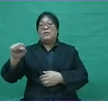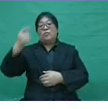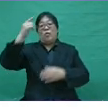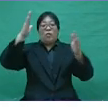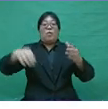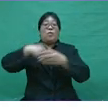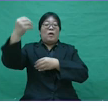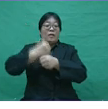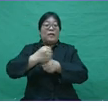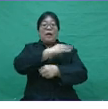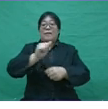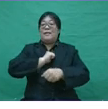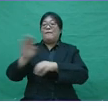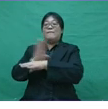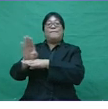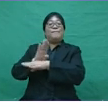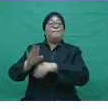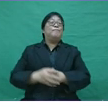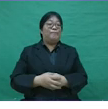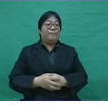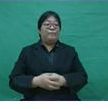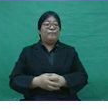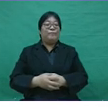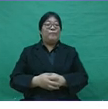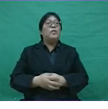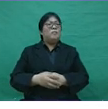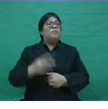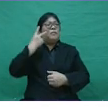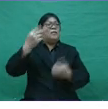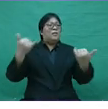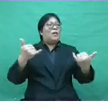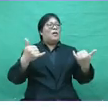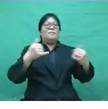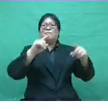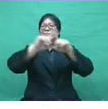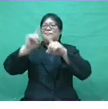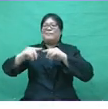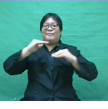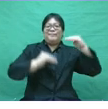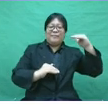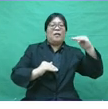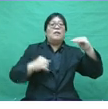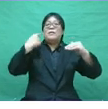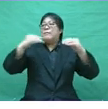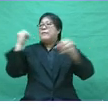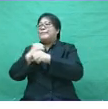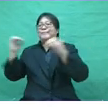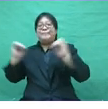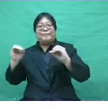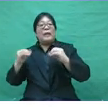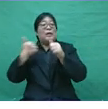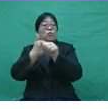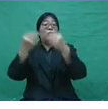and self-employed individuals. Looking at the coverage gap for those who are unemployed, based on the